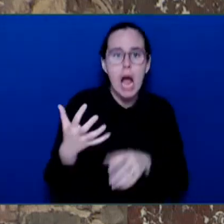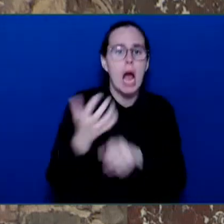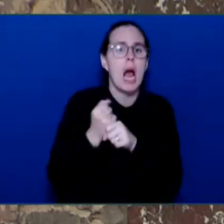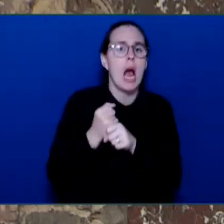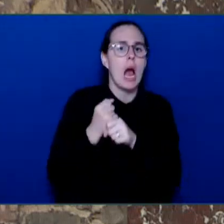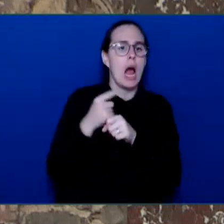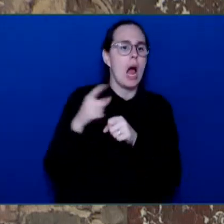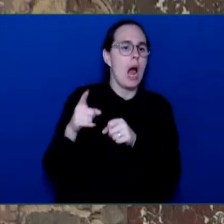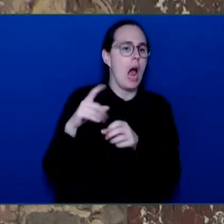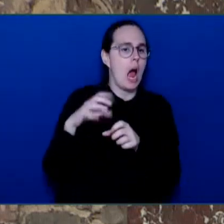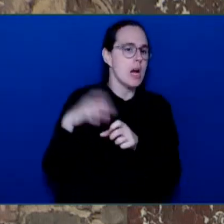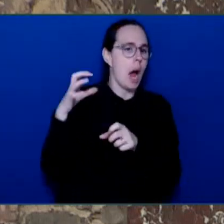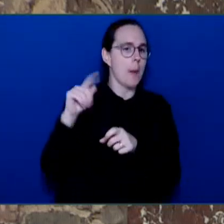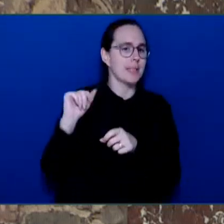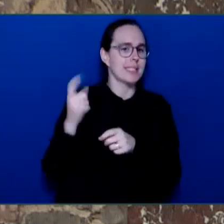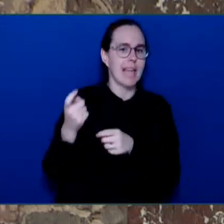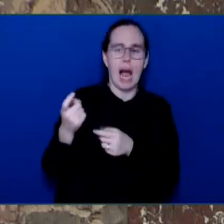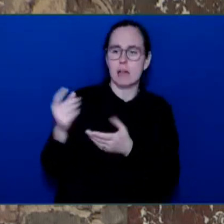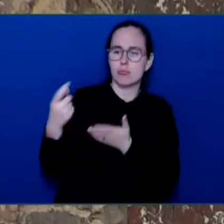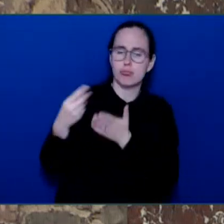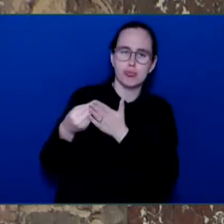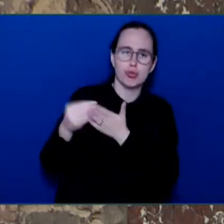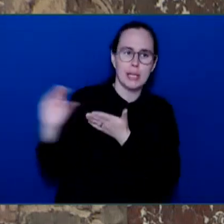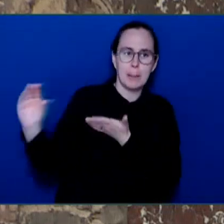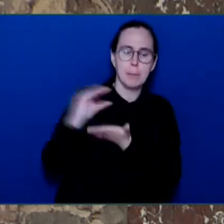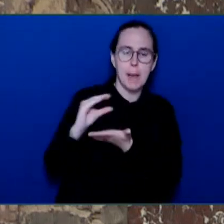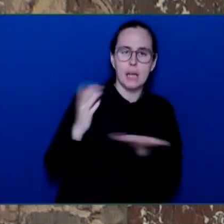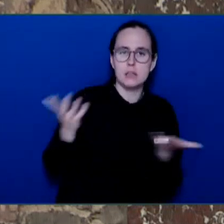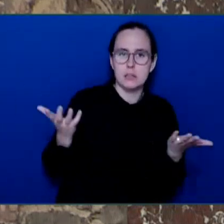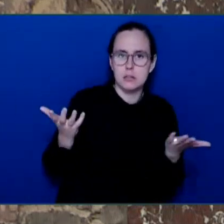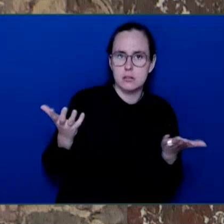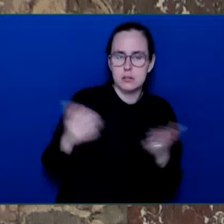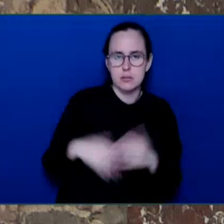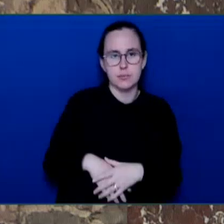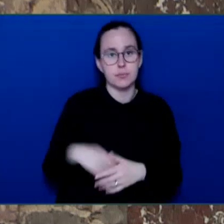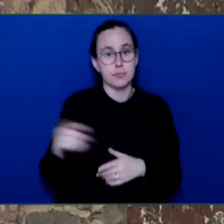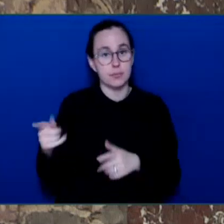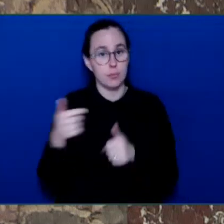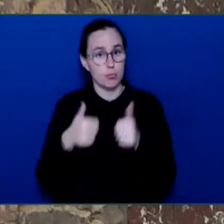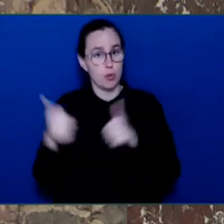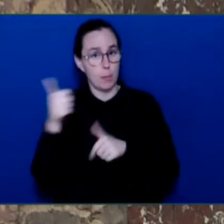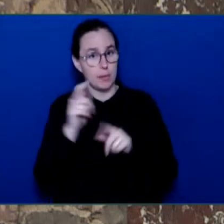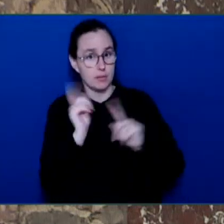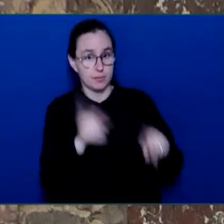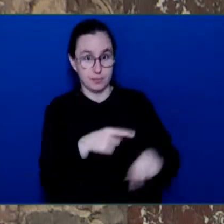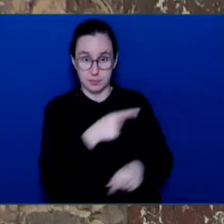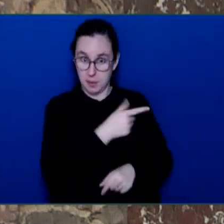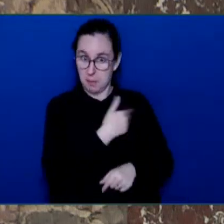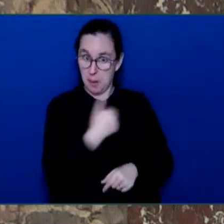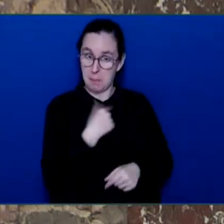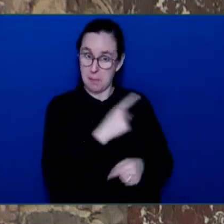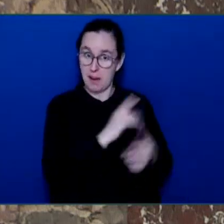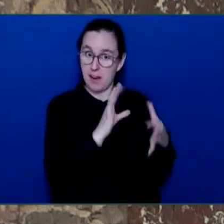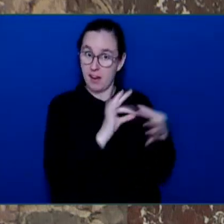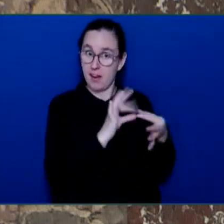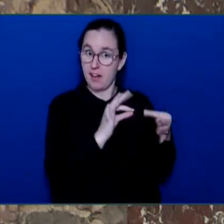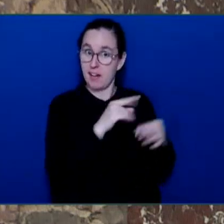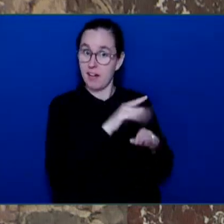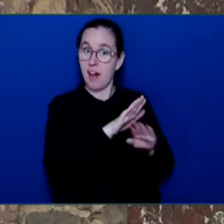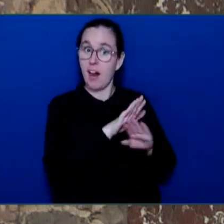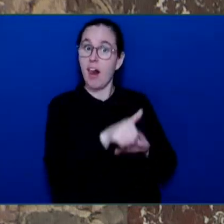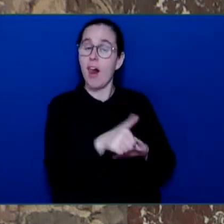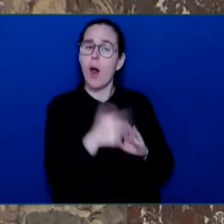up and pretends to be interested in affordability. He's also voting against our housing initiatives to provide affordable housing for British Columbians.